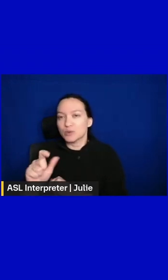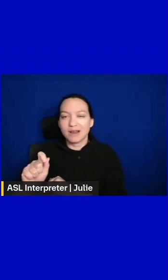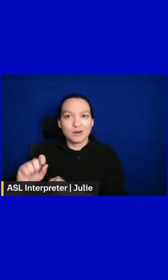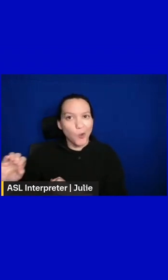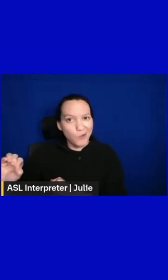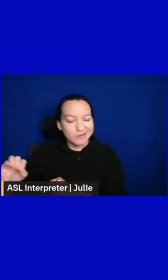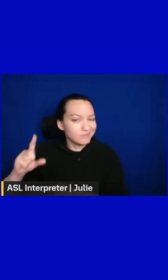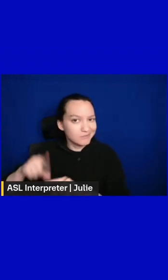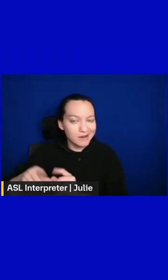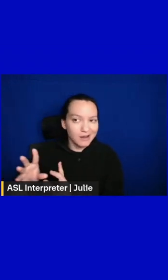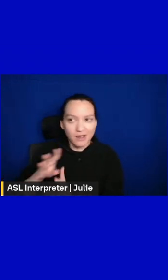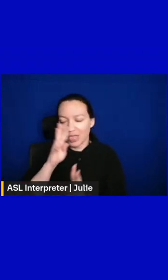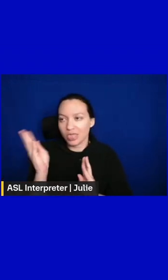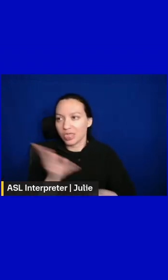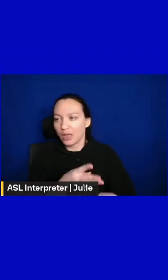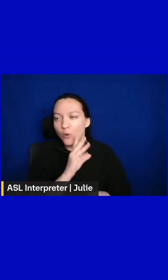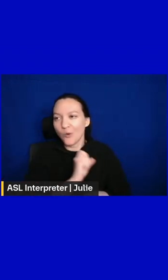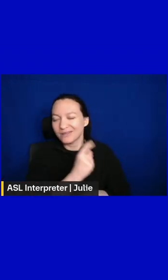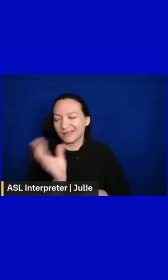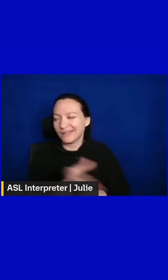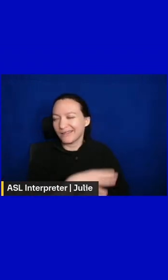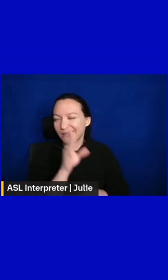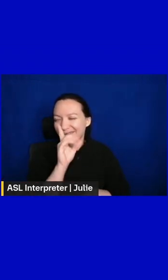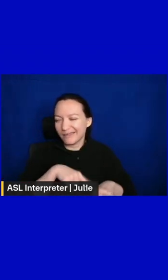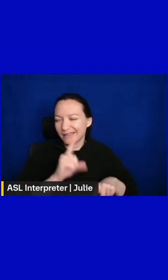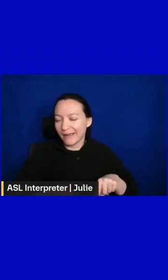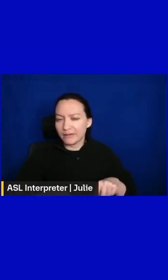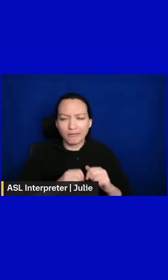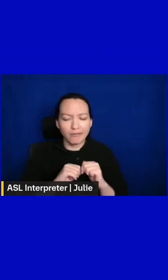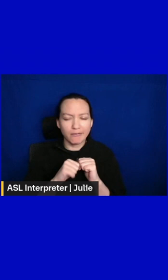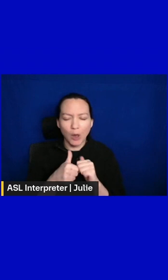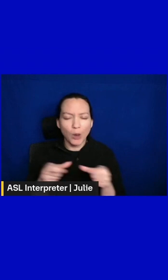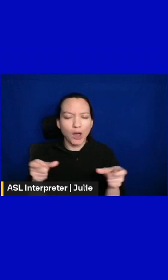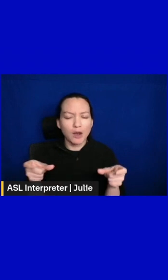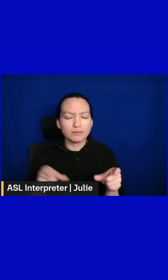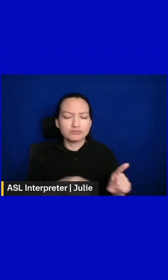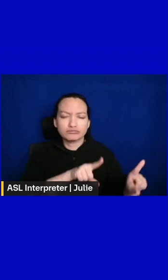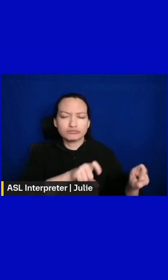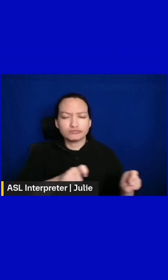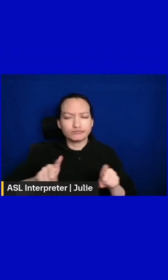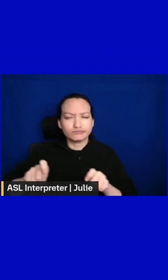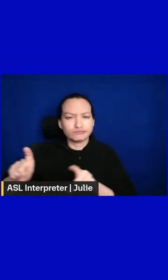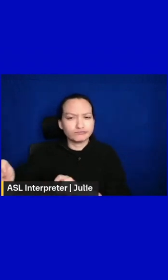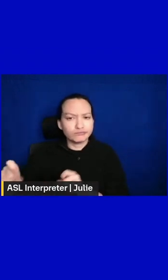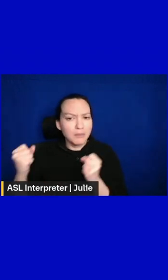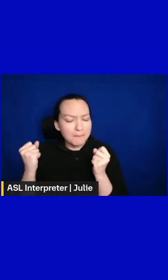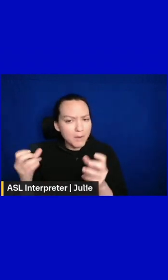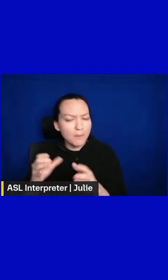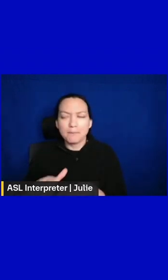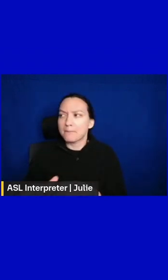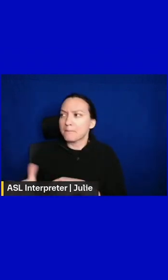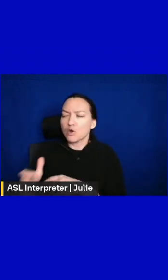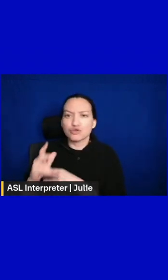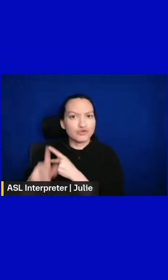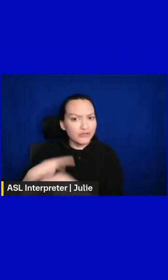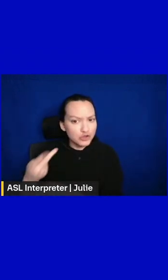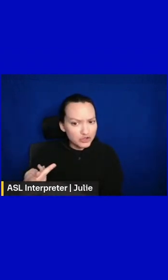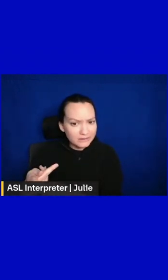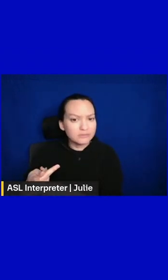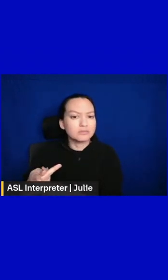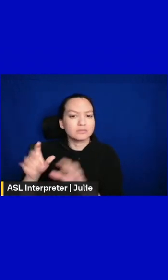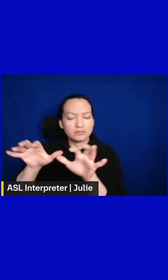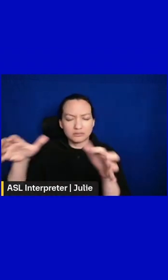abandon our customers who are on the older modules. So how do we handle testing multiple module versions